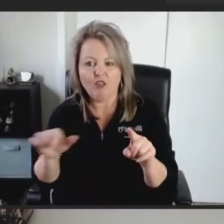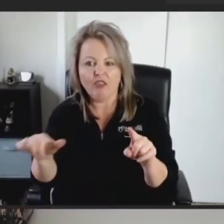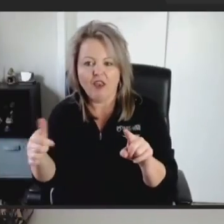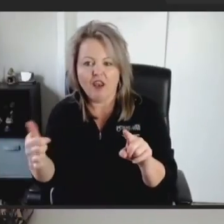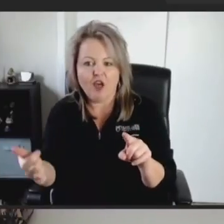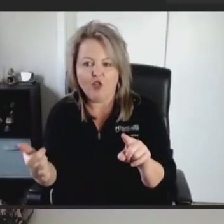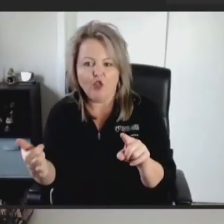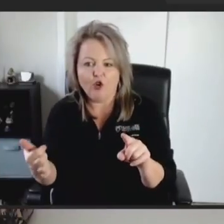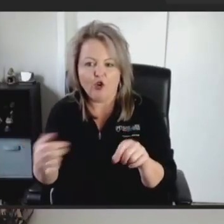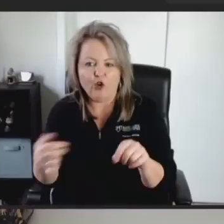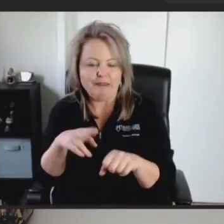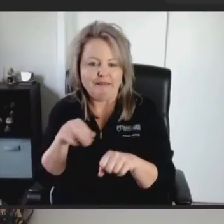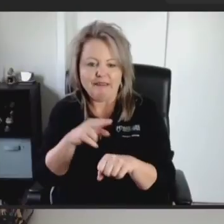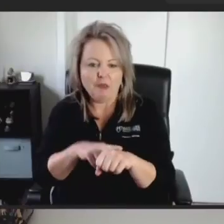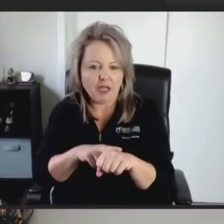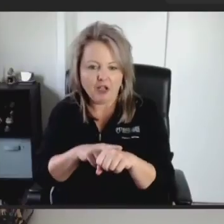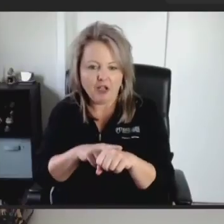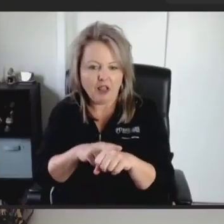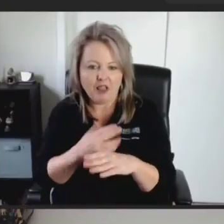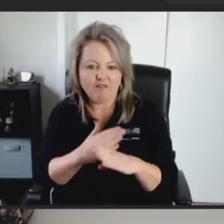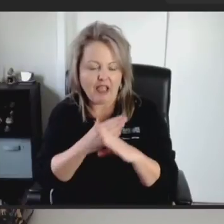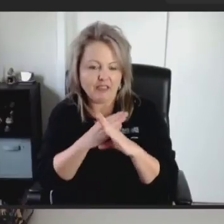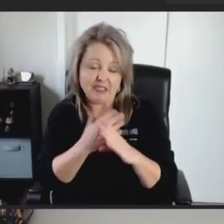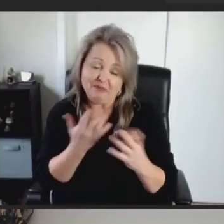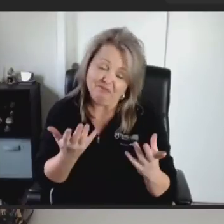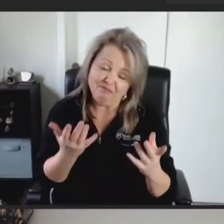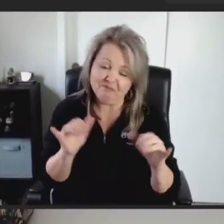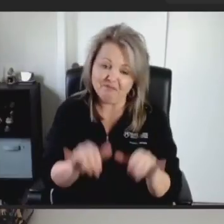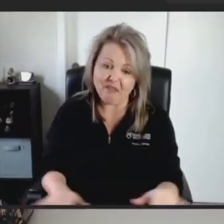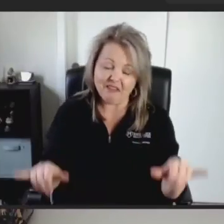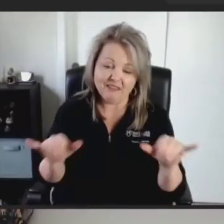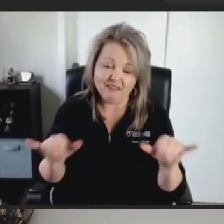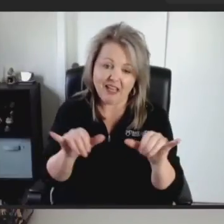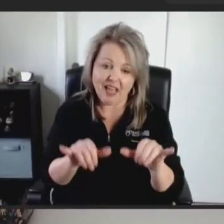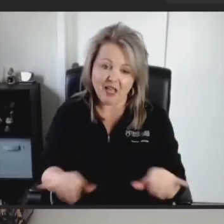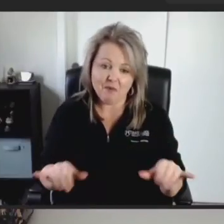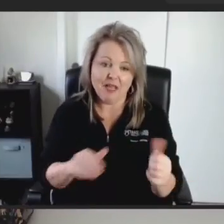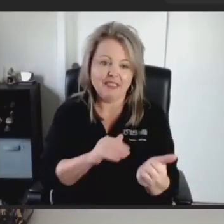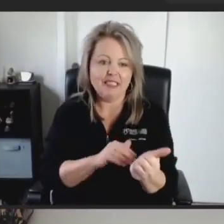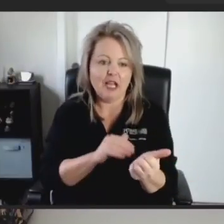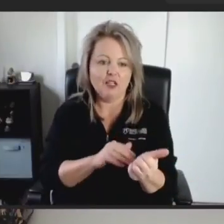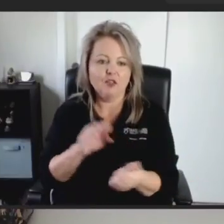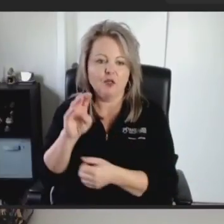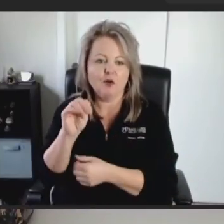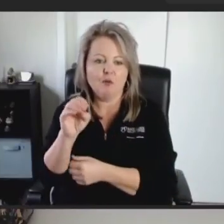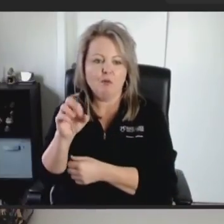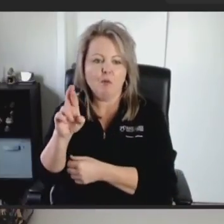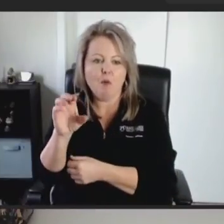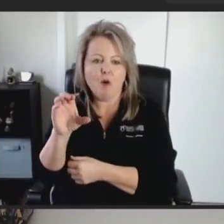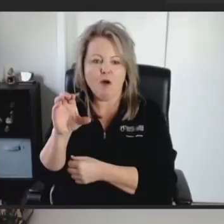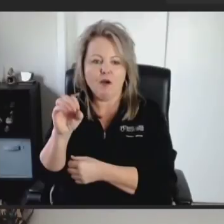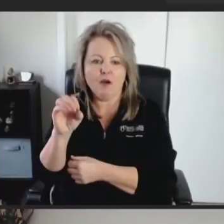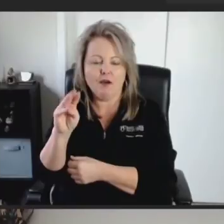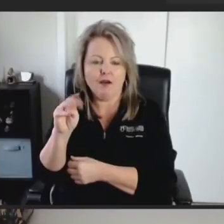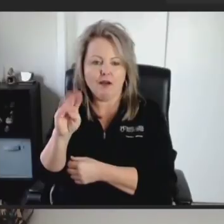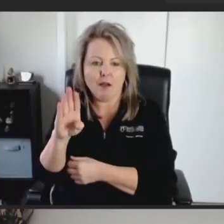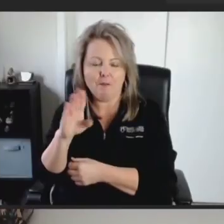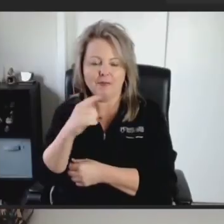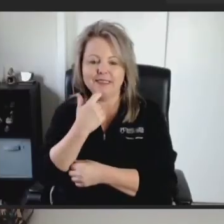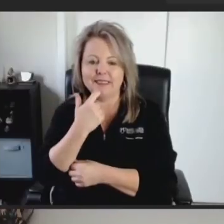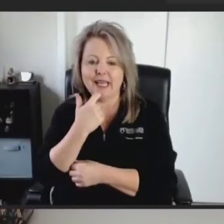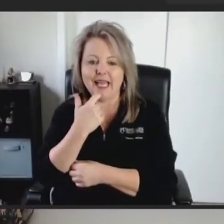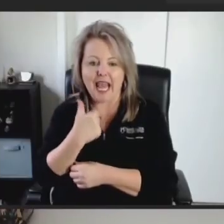typical vaccine. And as Dr. Morcom said, having a little bit more of the